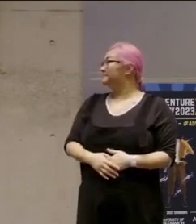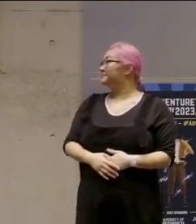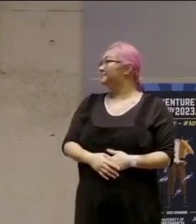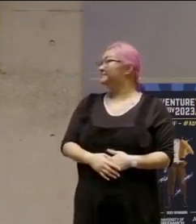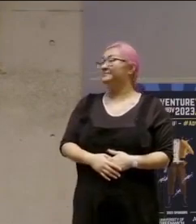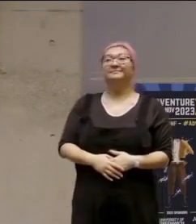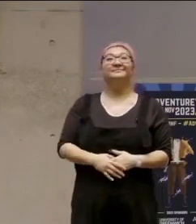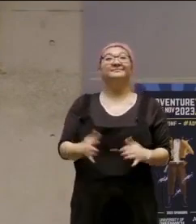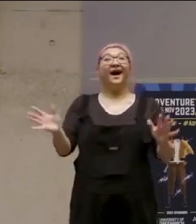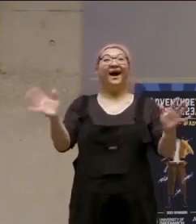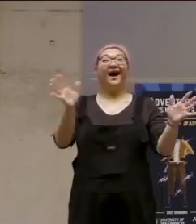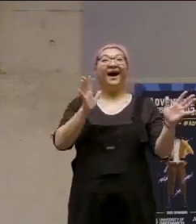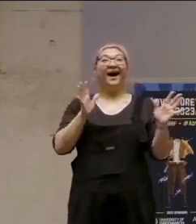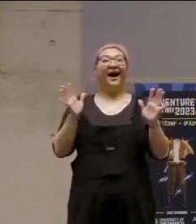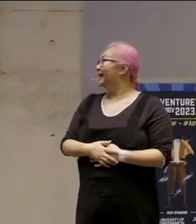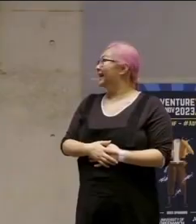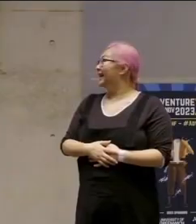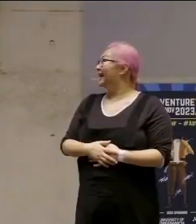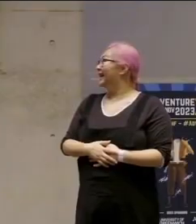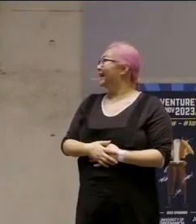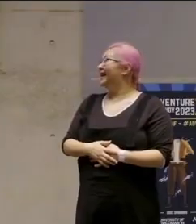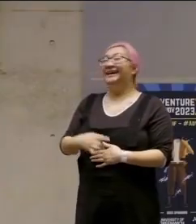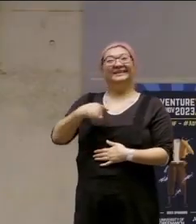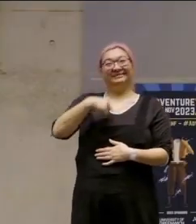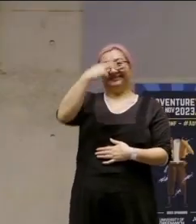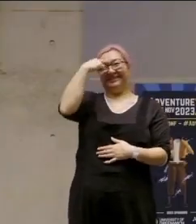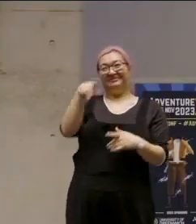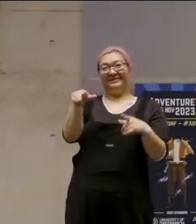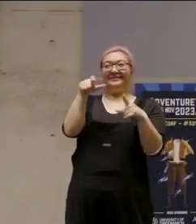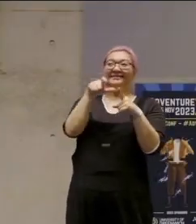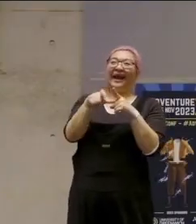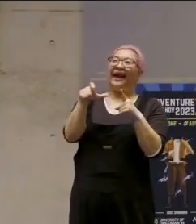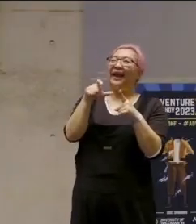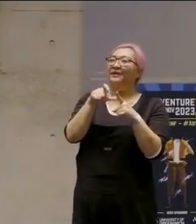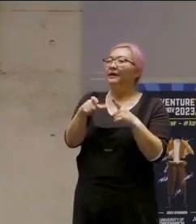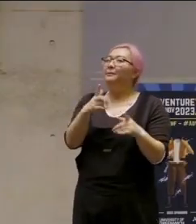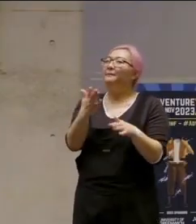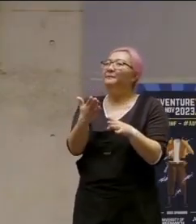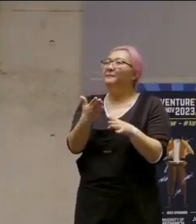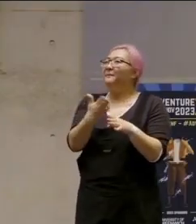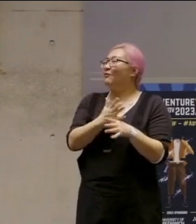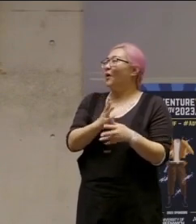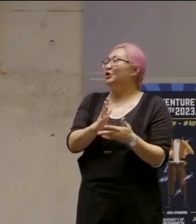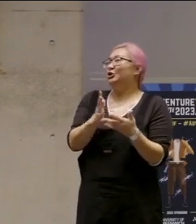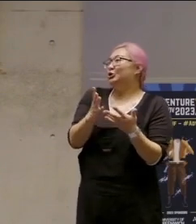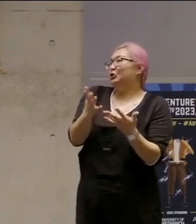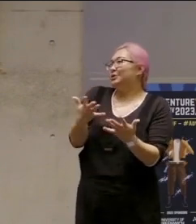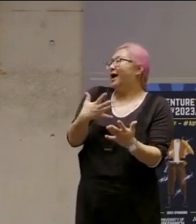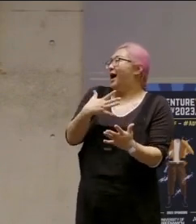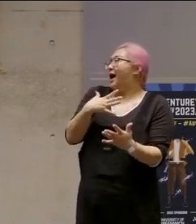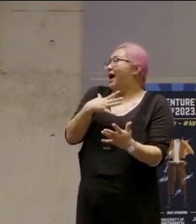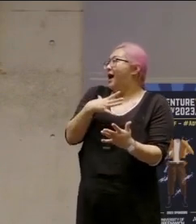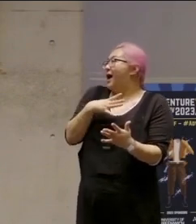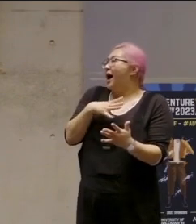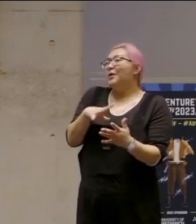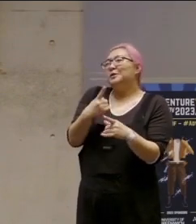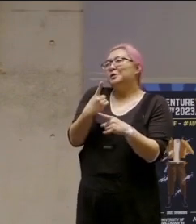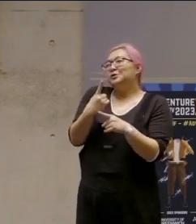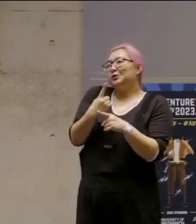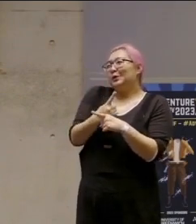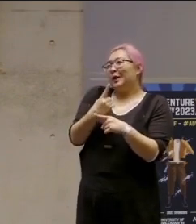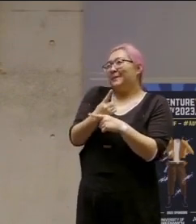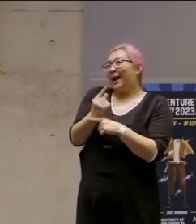Hello. Hi, how's everyone doing today? I am David. Before I introduce myself proper, I want to talk a bit about a little something